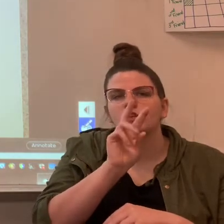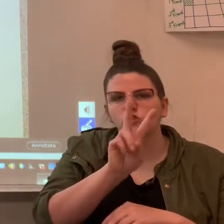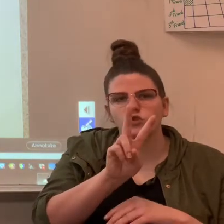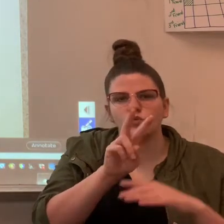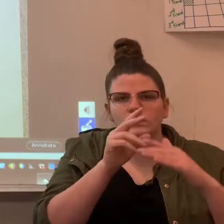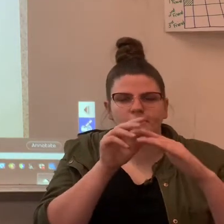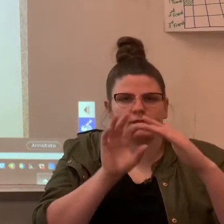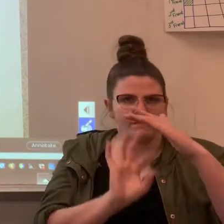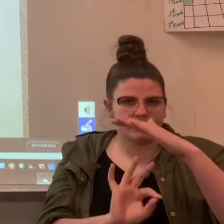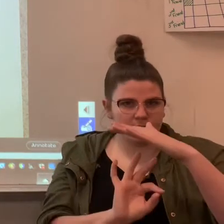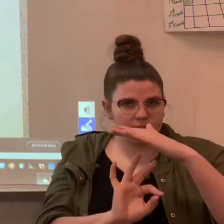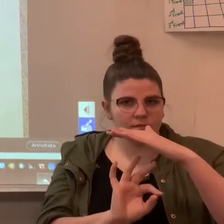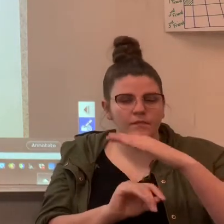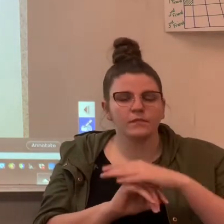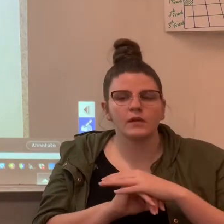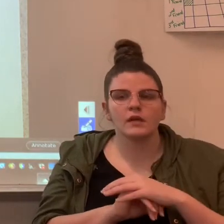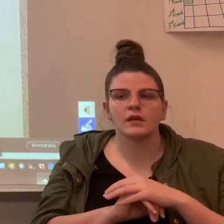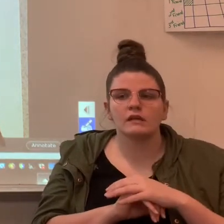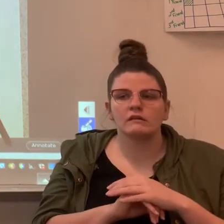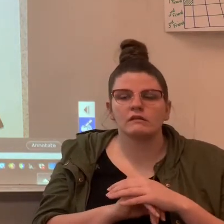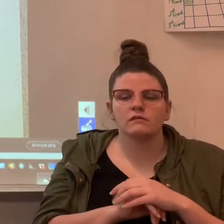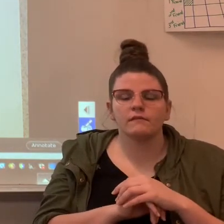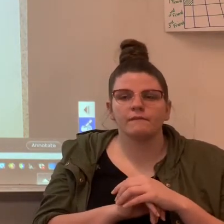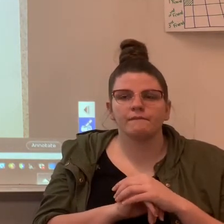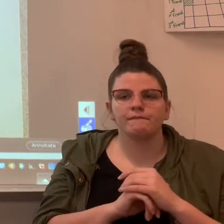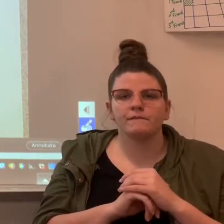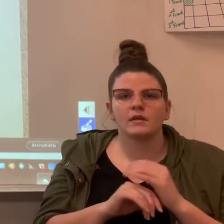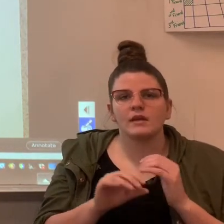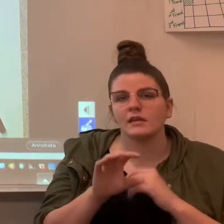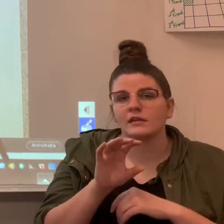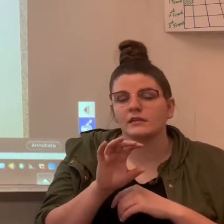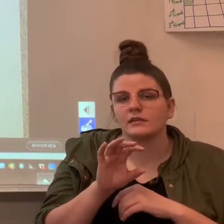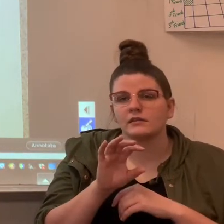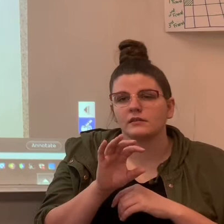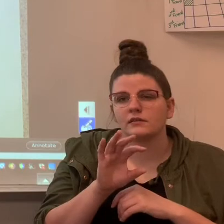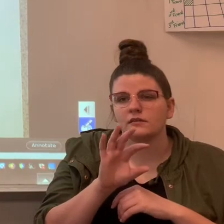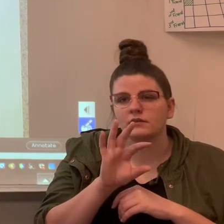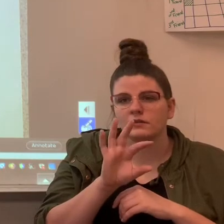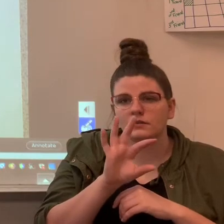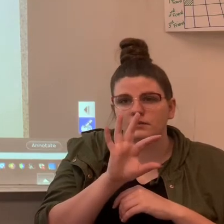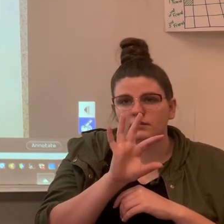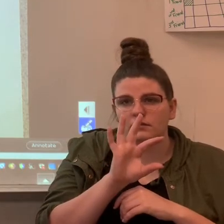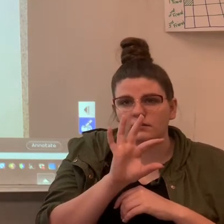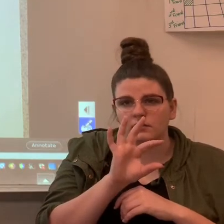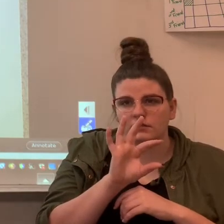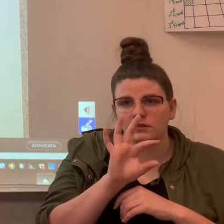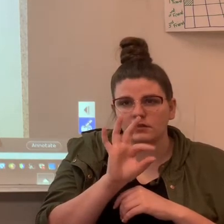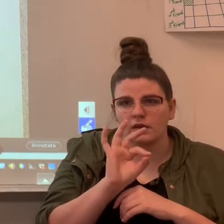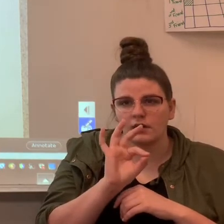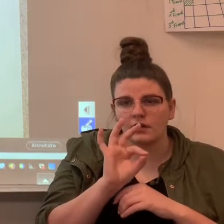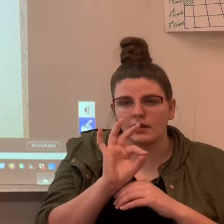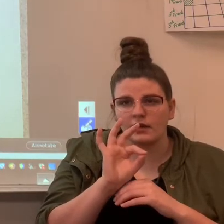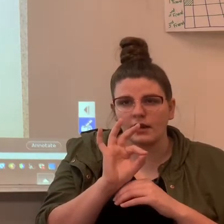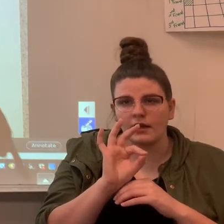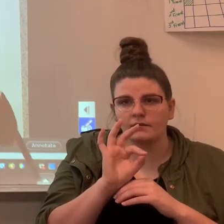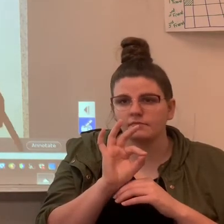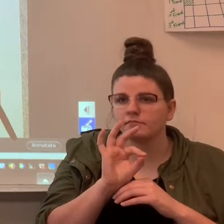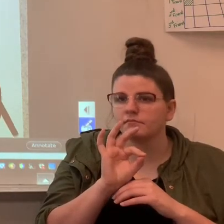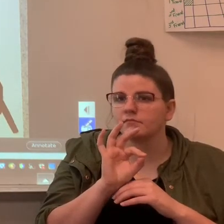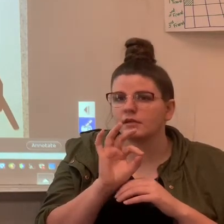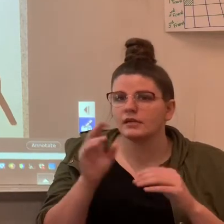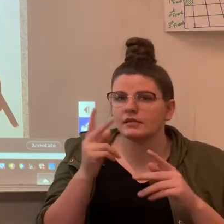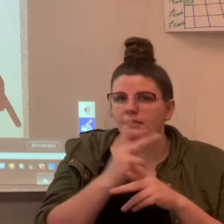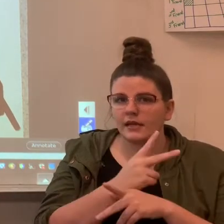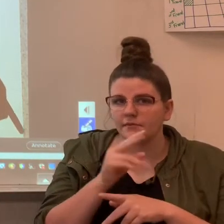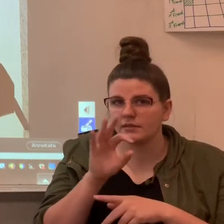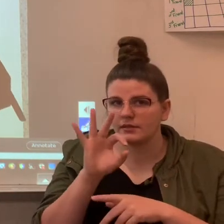ways to write the exact same thing. 9 goes into 82 9 times, which equals 81. Subtract.